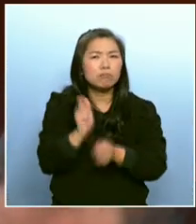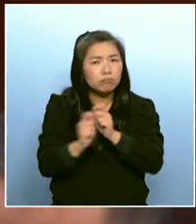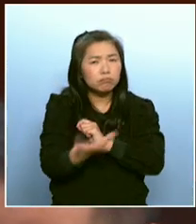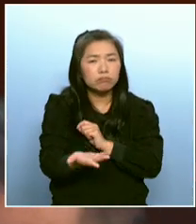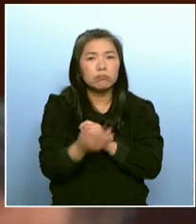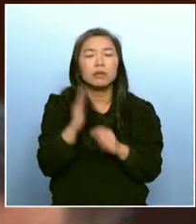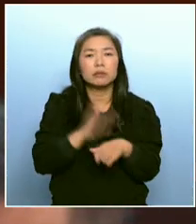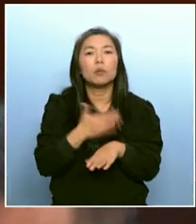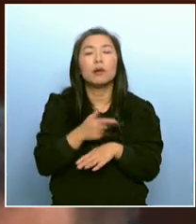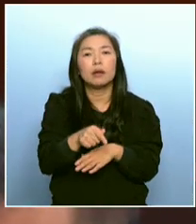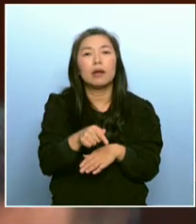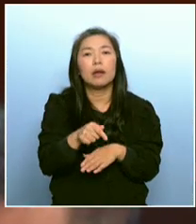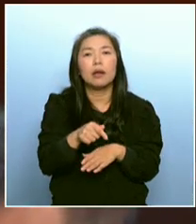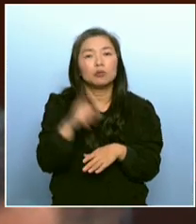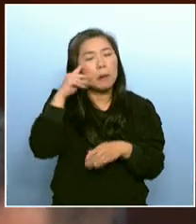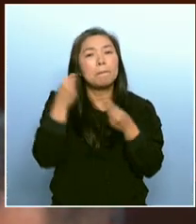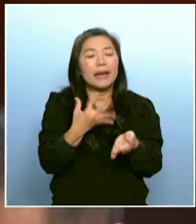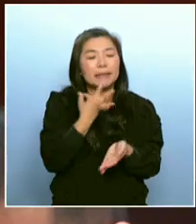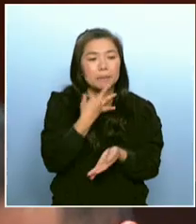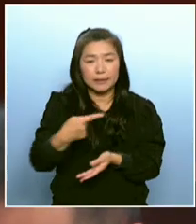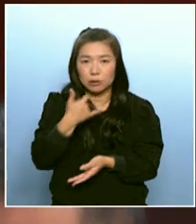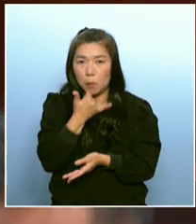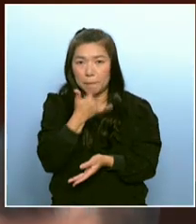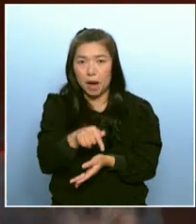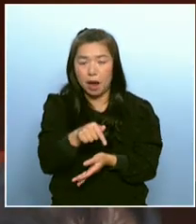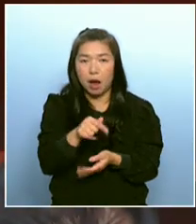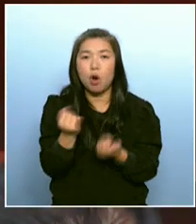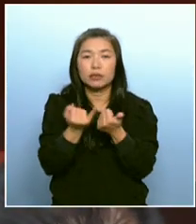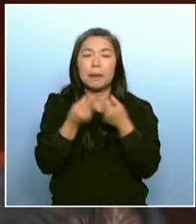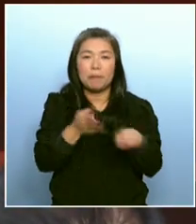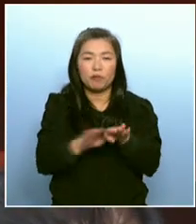non-government-led projects and 24 school-based projects. And this